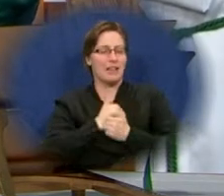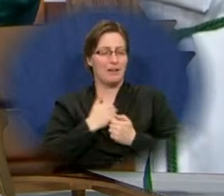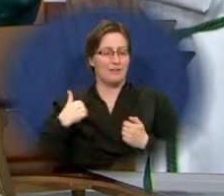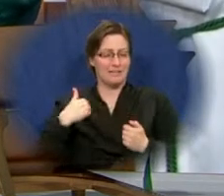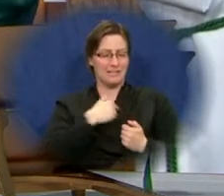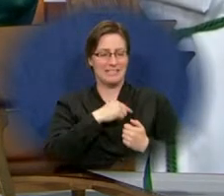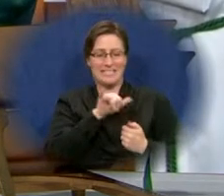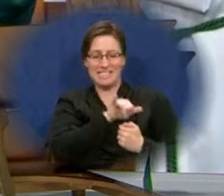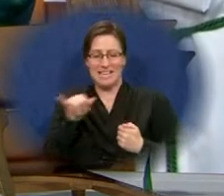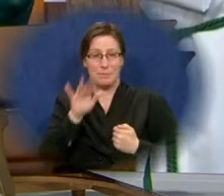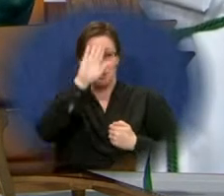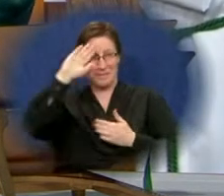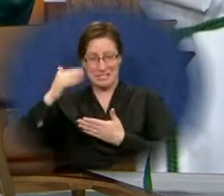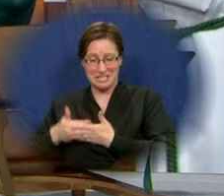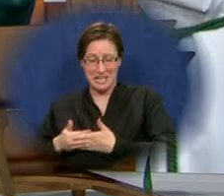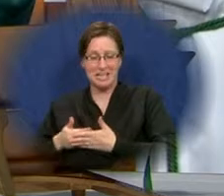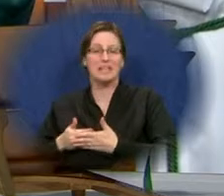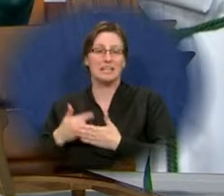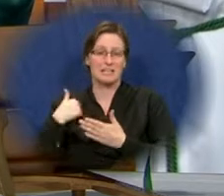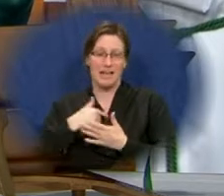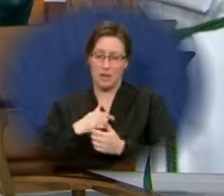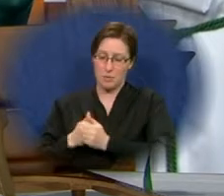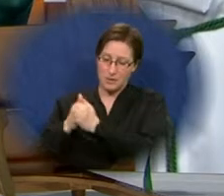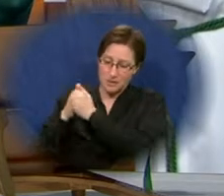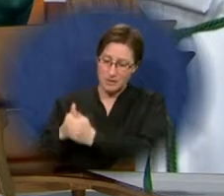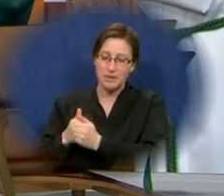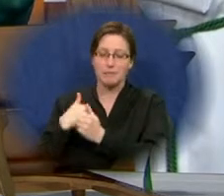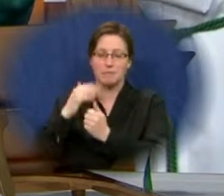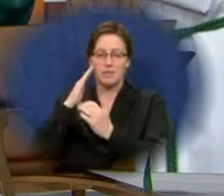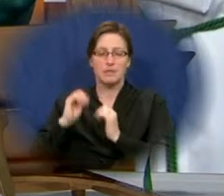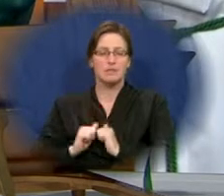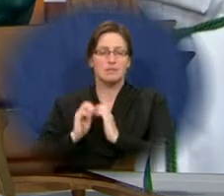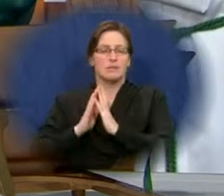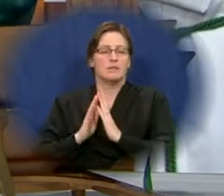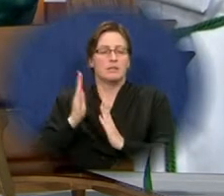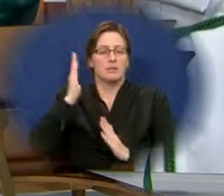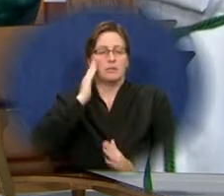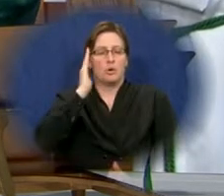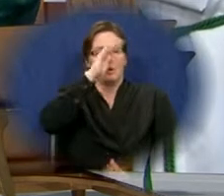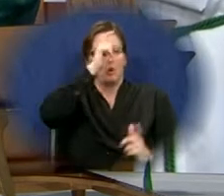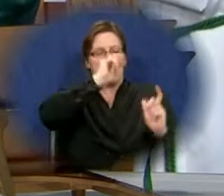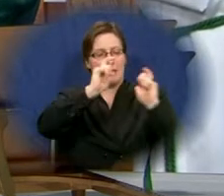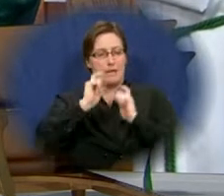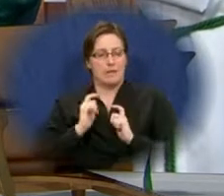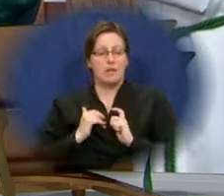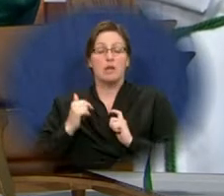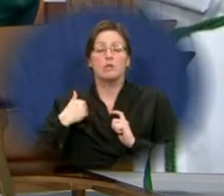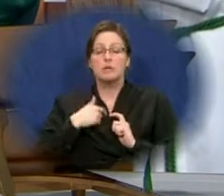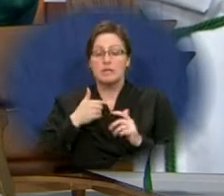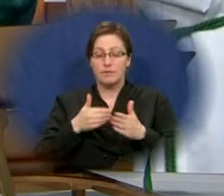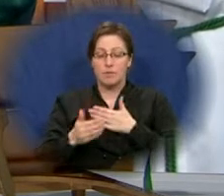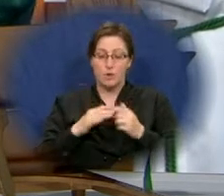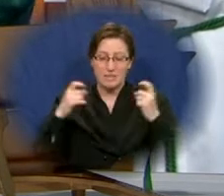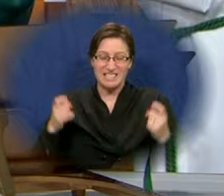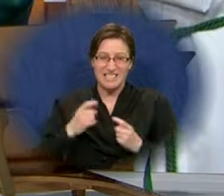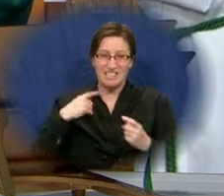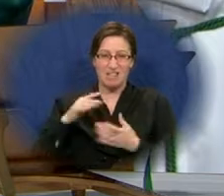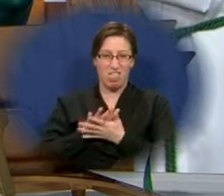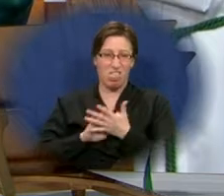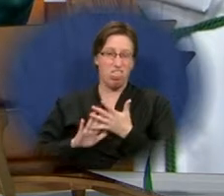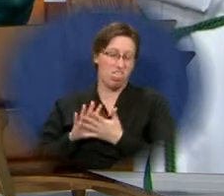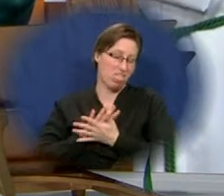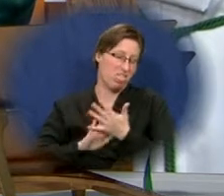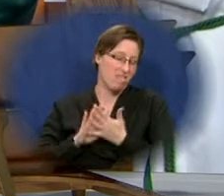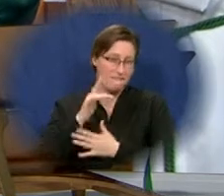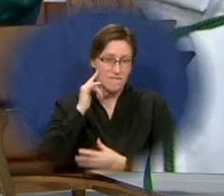Son, by whose obedience we have been restored to those gifts of yours that by sinning had been lost in